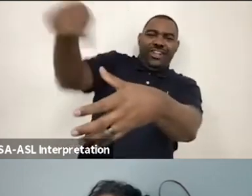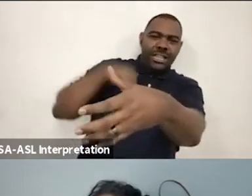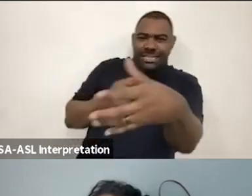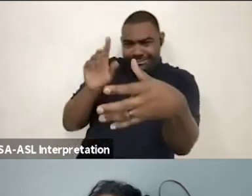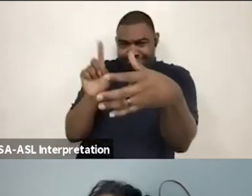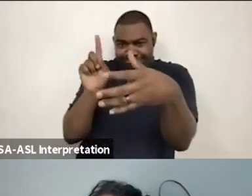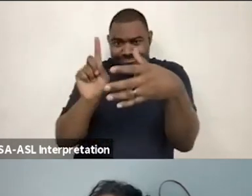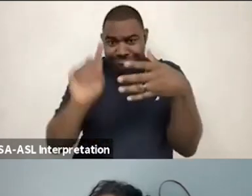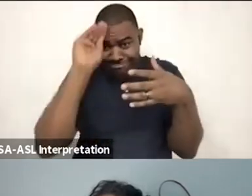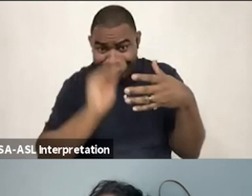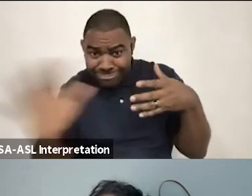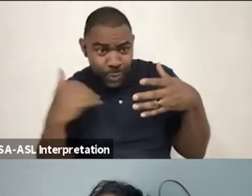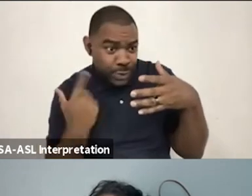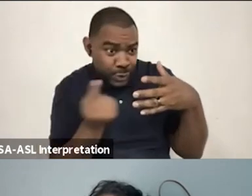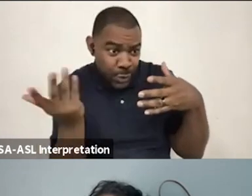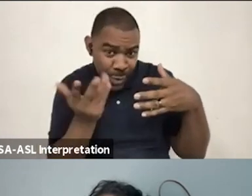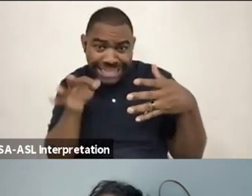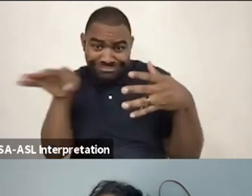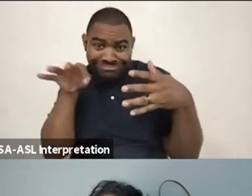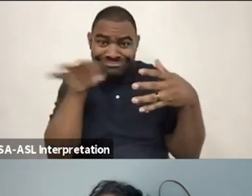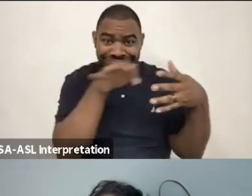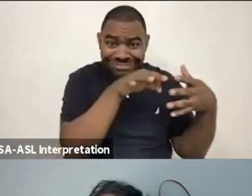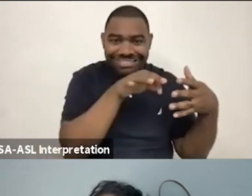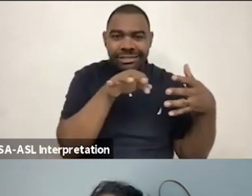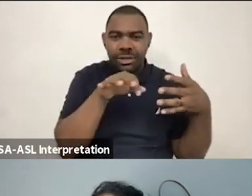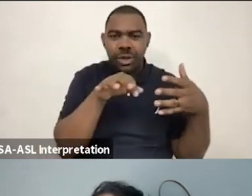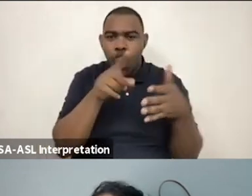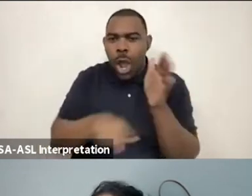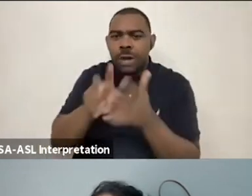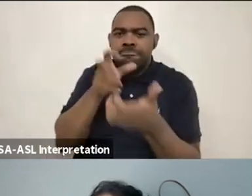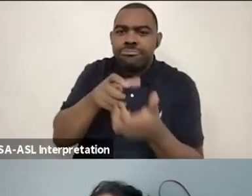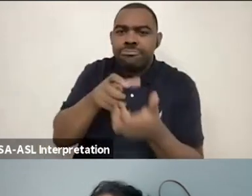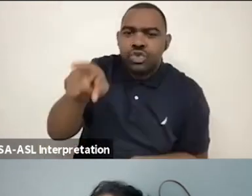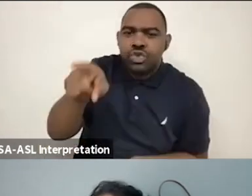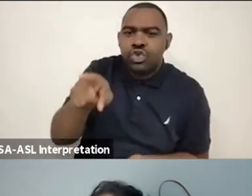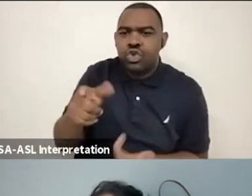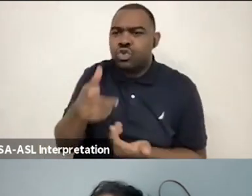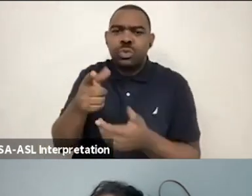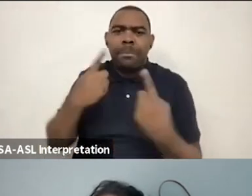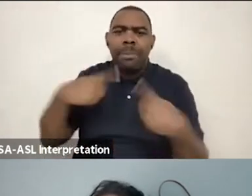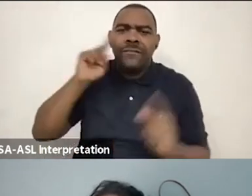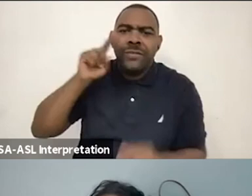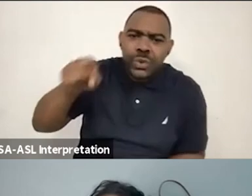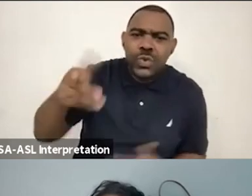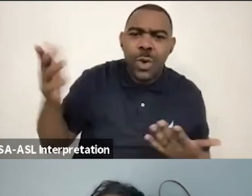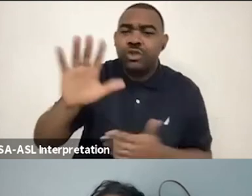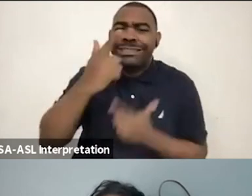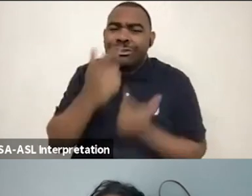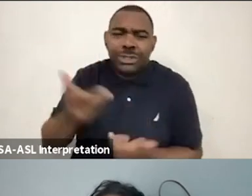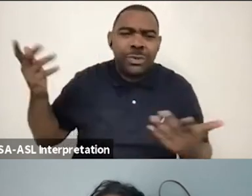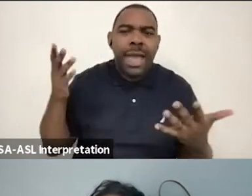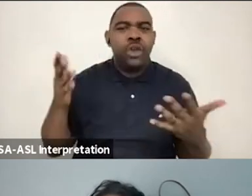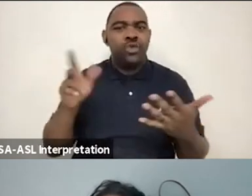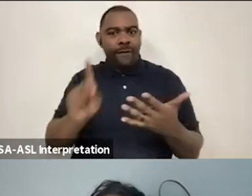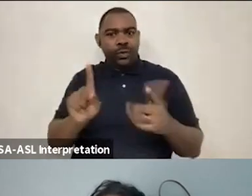are, go out and let them know, hey, we're doing these kinds of things. What would work for you? What are your interests?